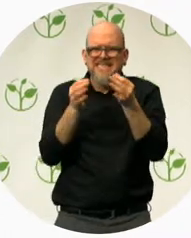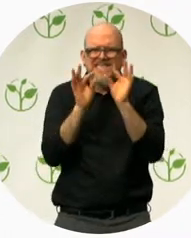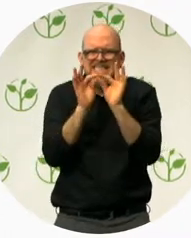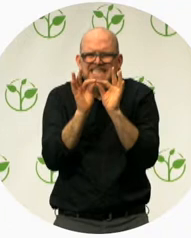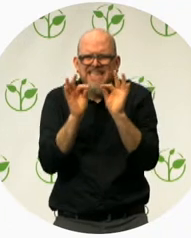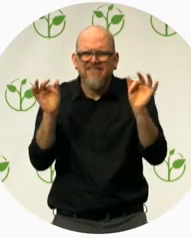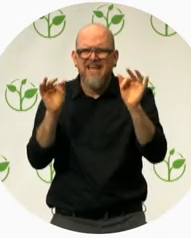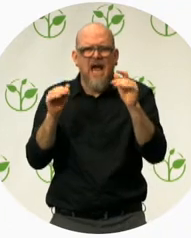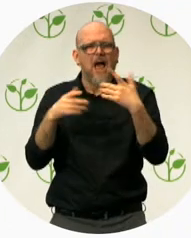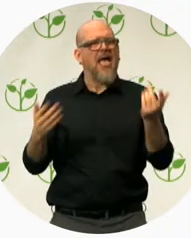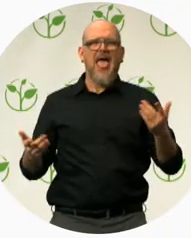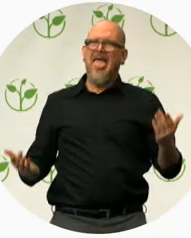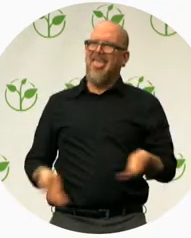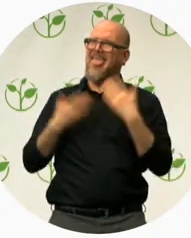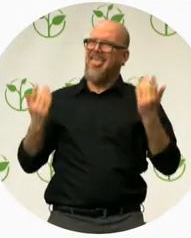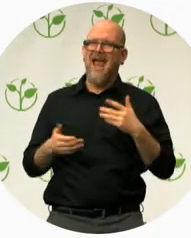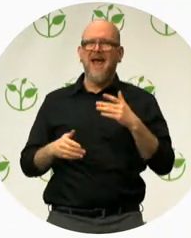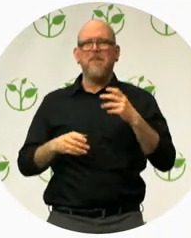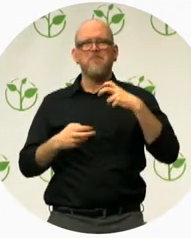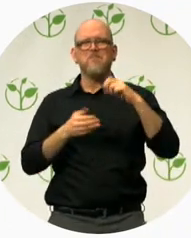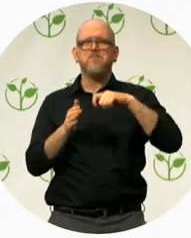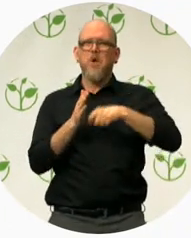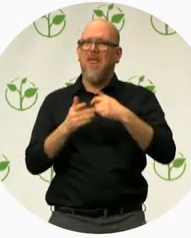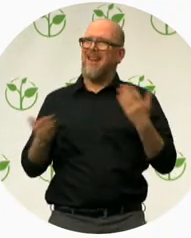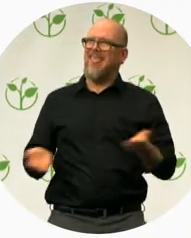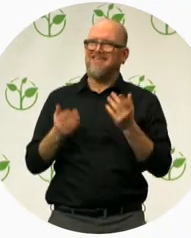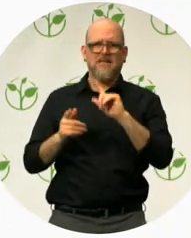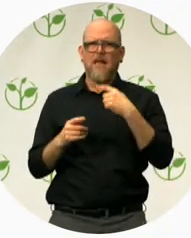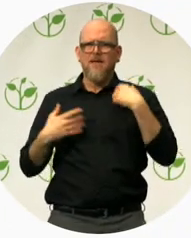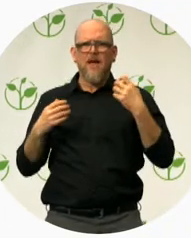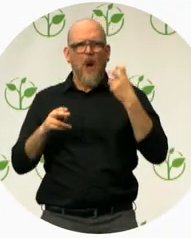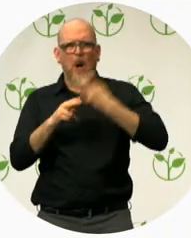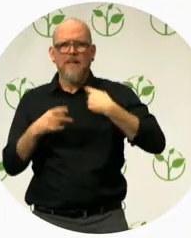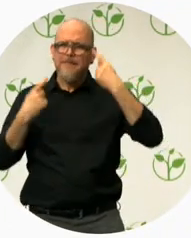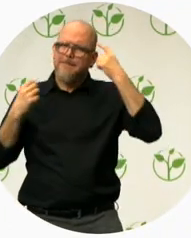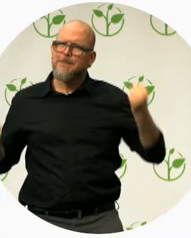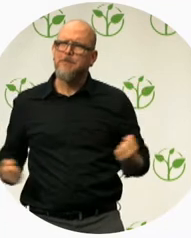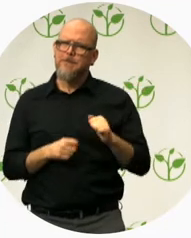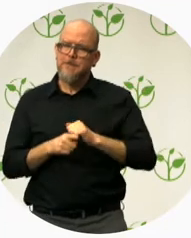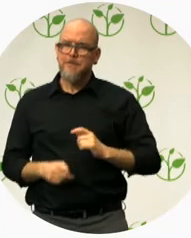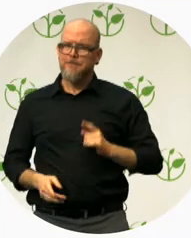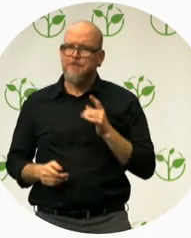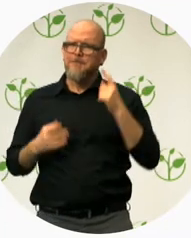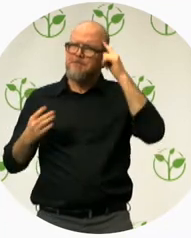because the computer was not distinguishing each command.